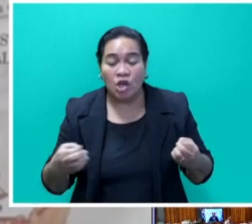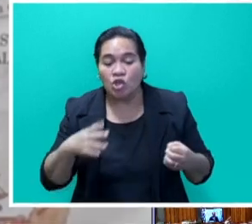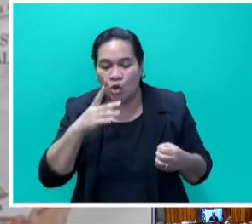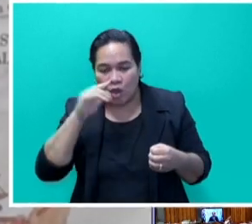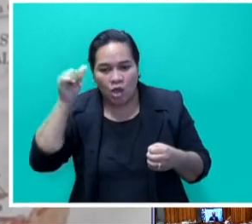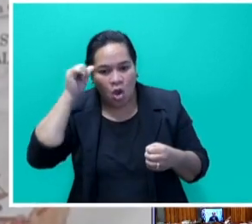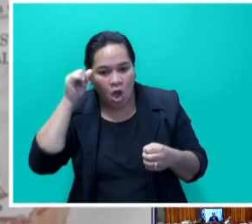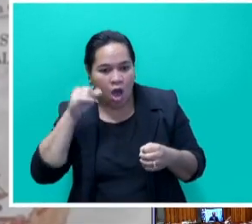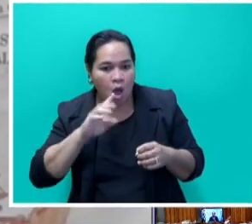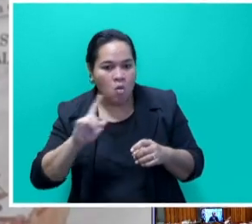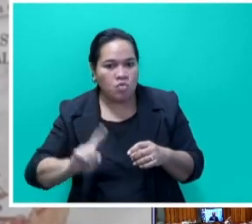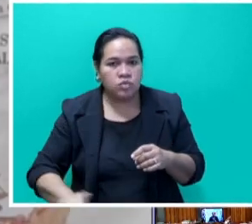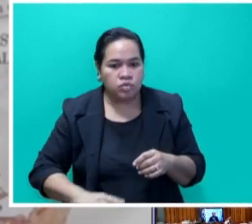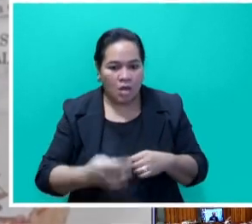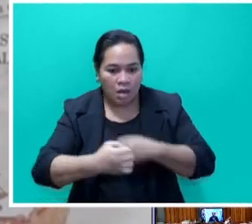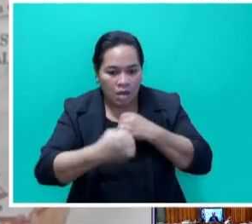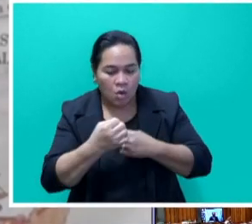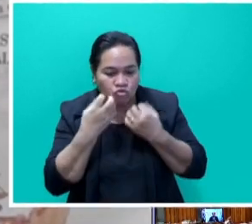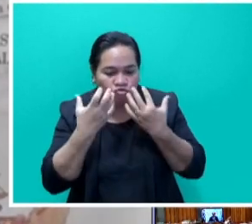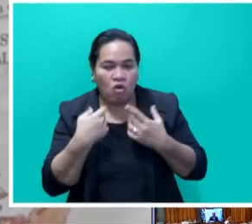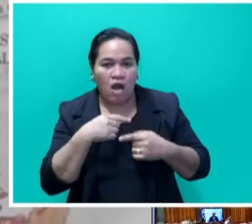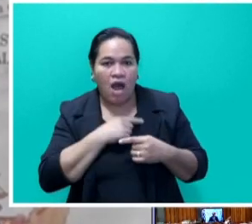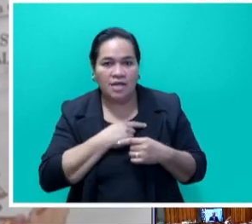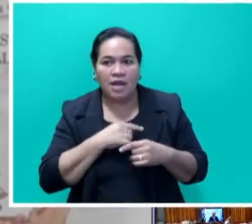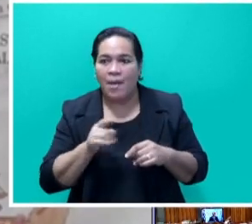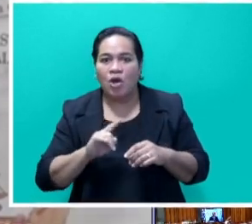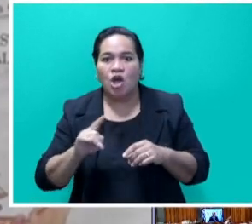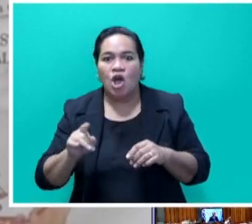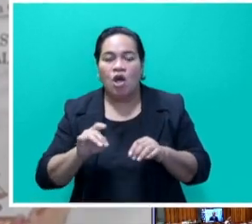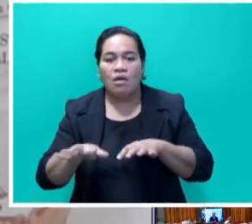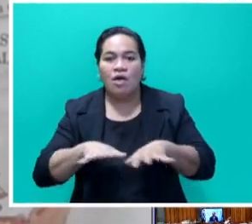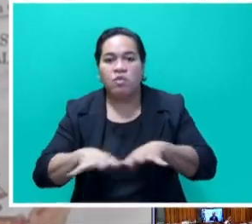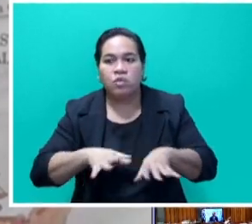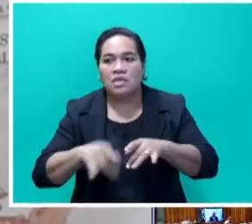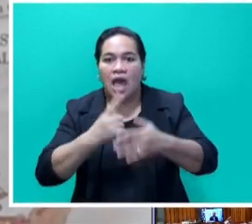earthquakes and seismological events are timely and accurate.